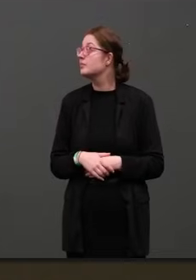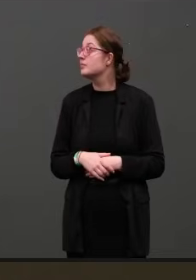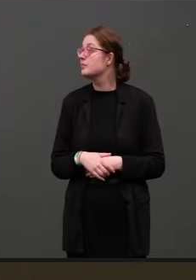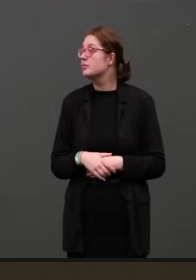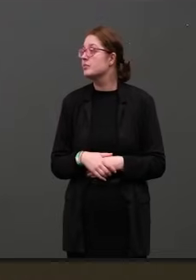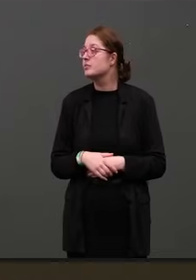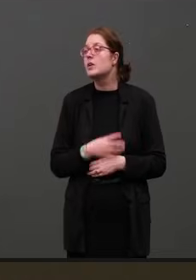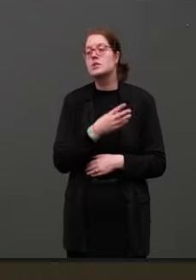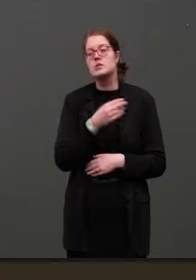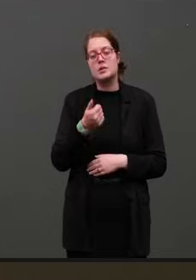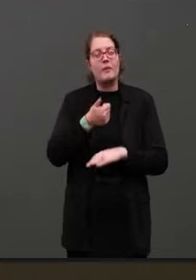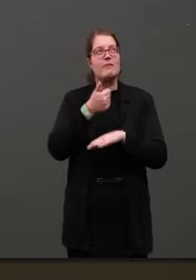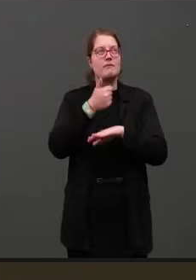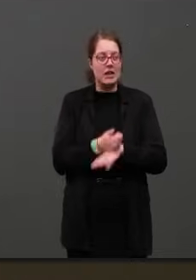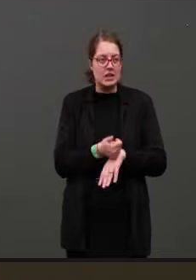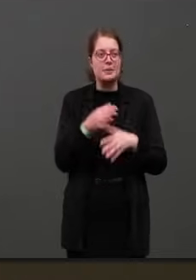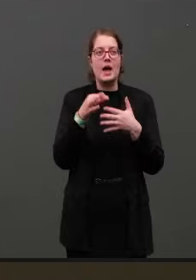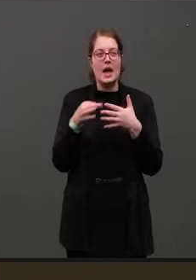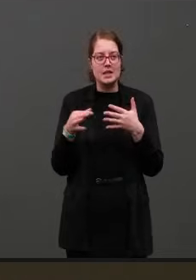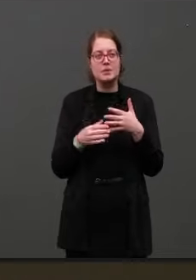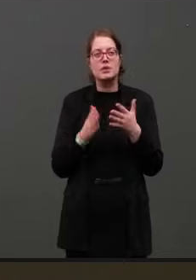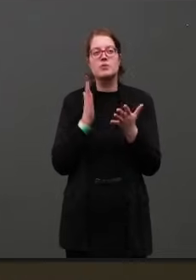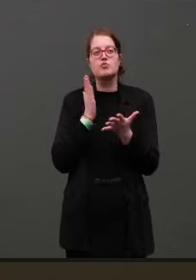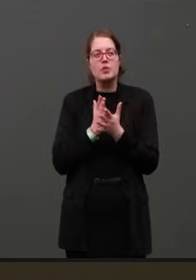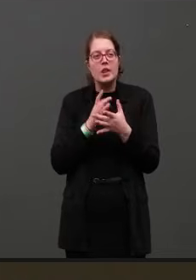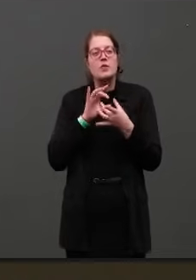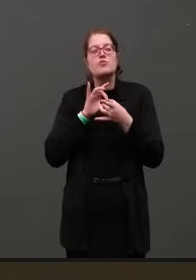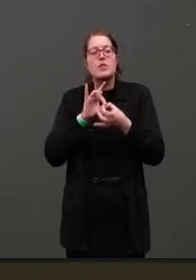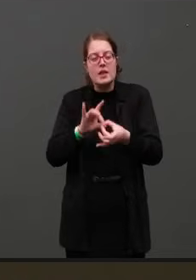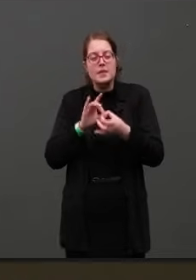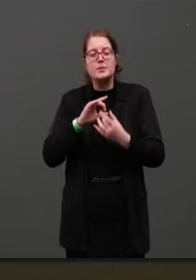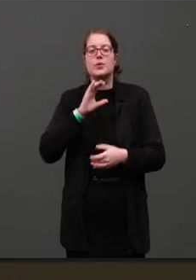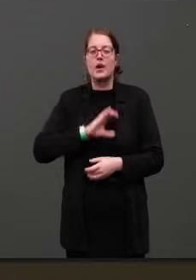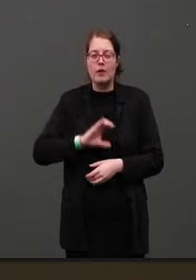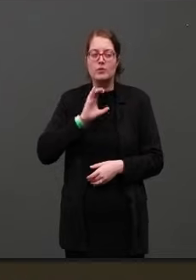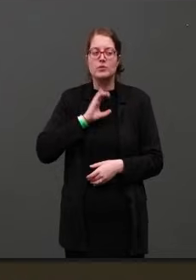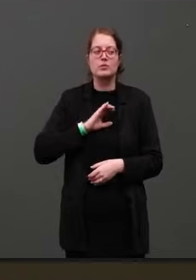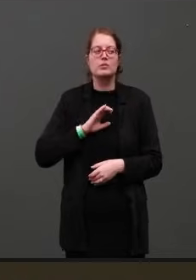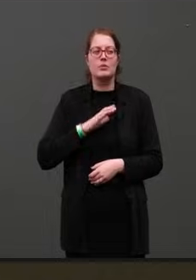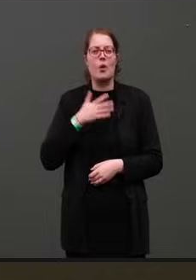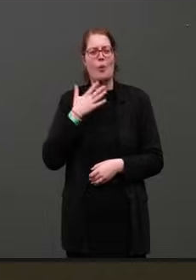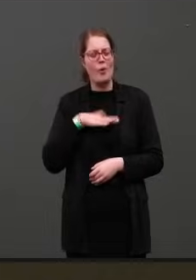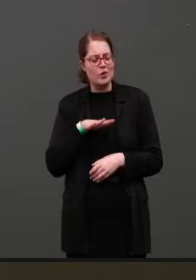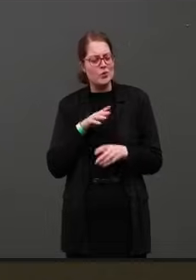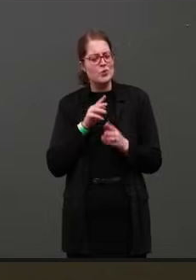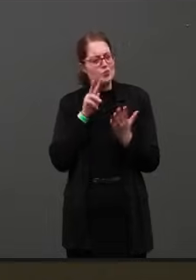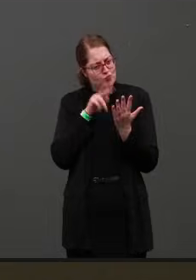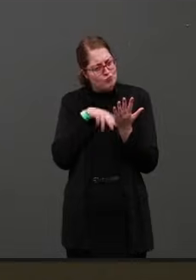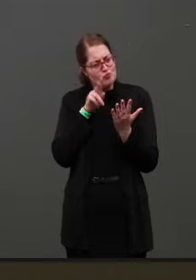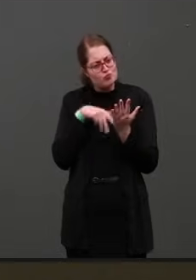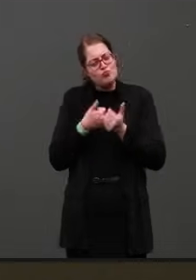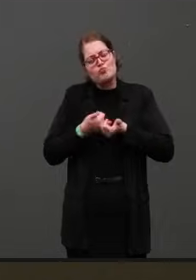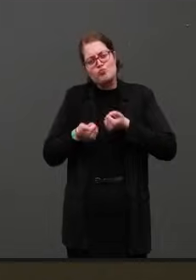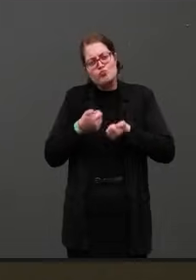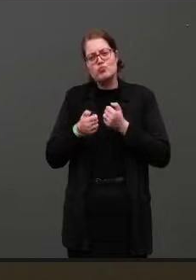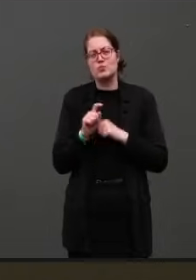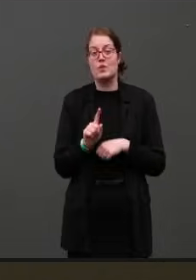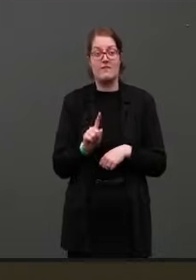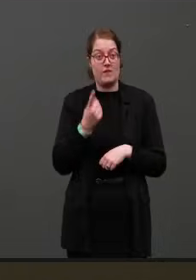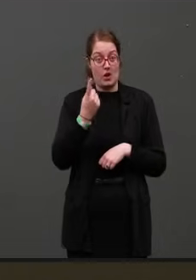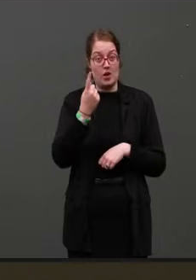aspects of good, real, relatable characters that your audience will want to spend time with. The first of these is simply that they must